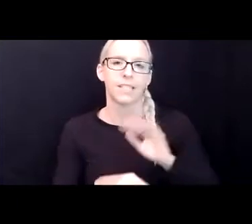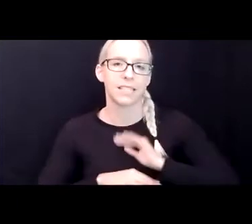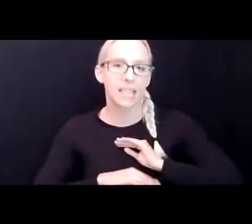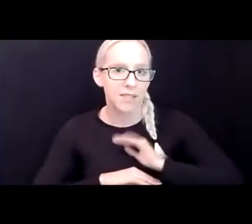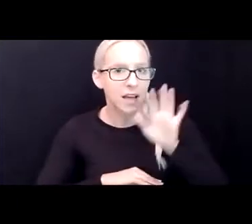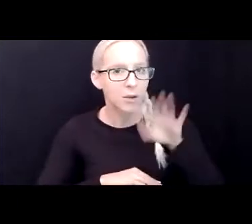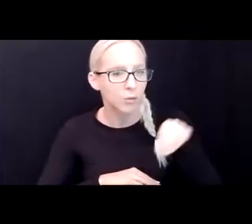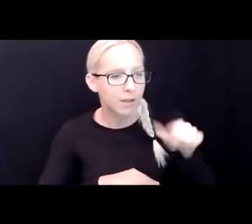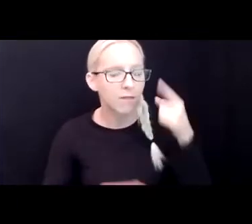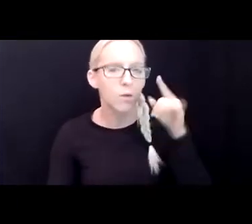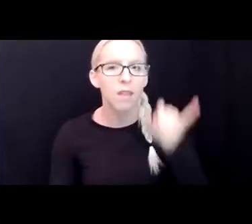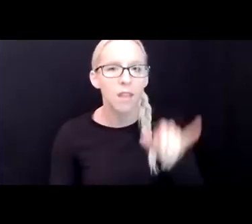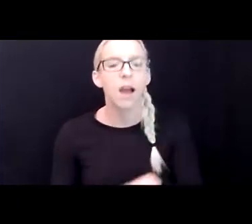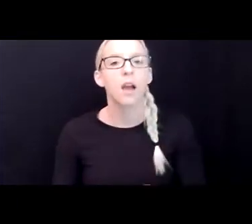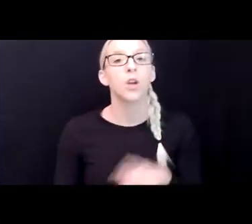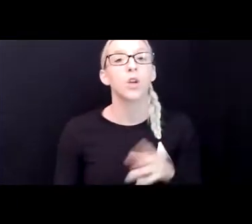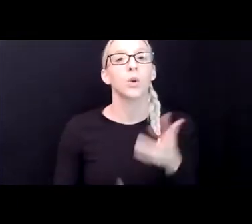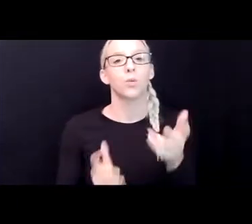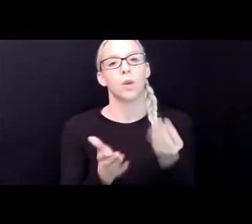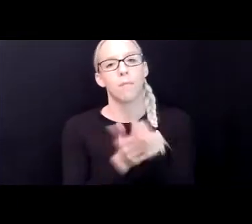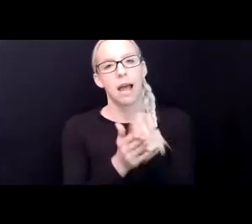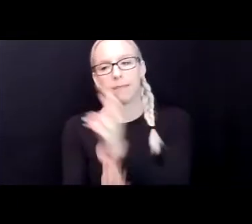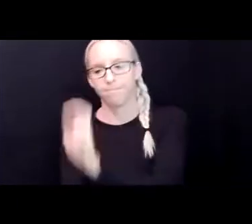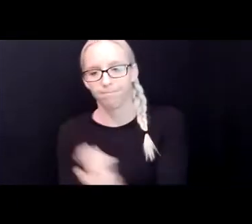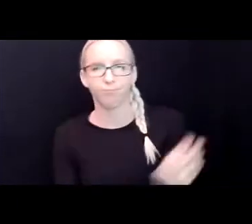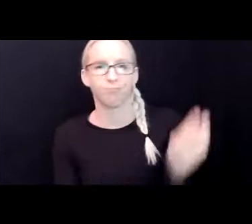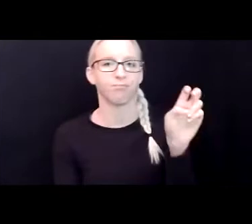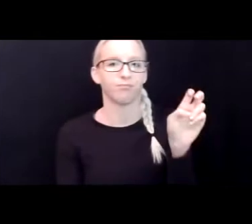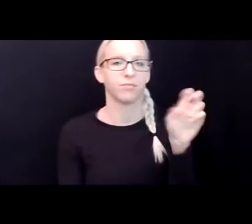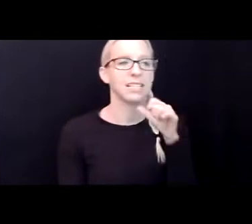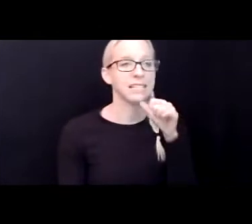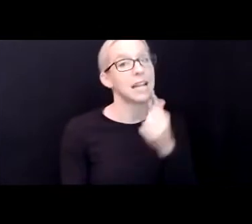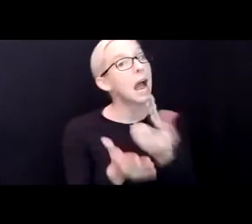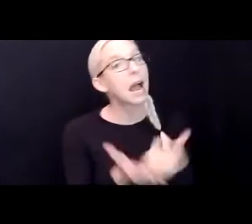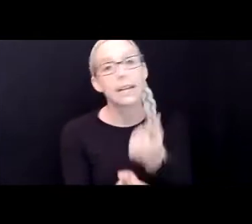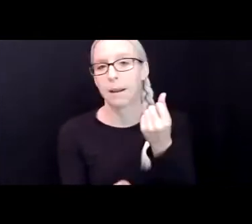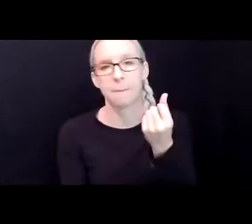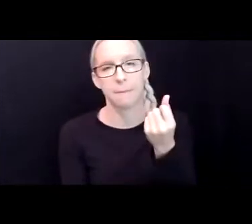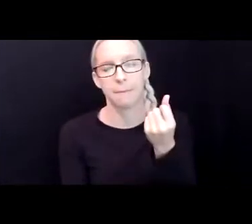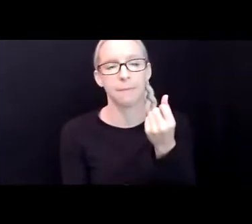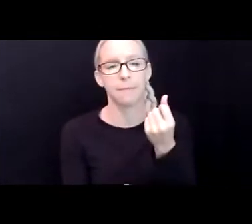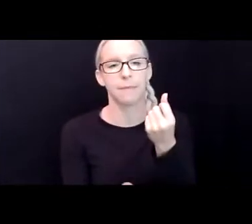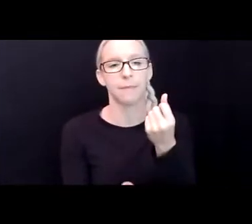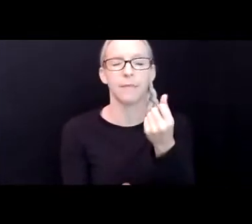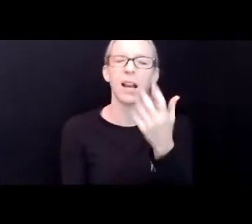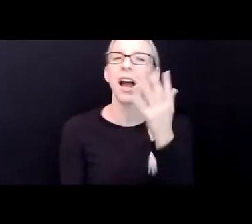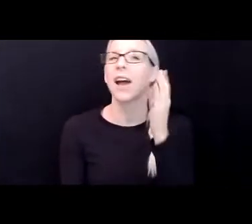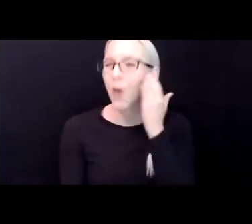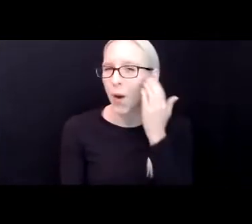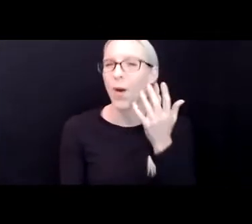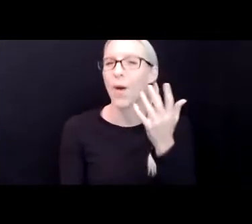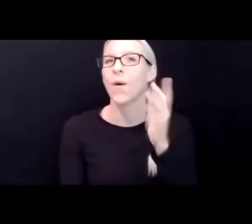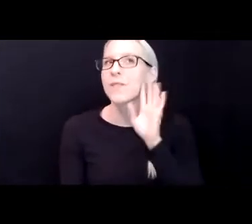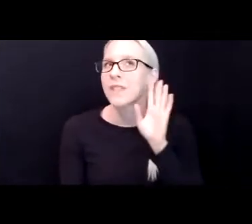needs trusts into the ABLE account, which is not income to the beneficiary when it's put in there. Sounds kind of strange. Mom or